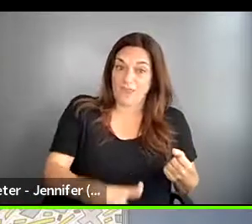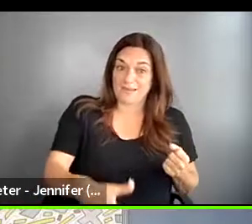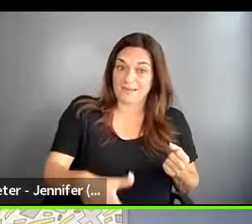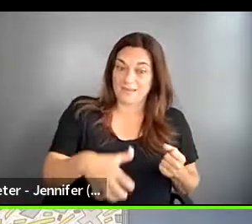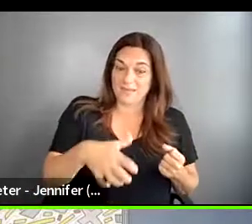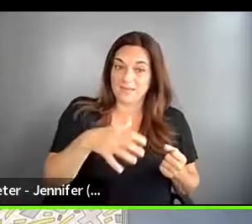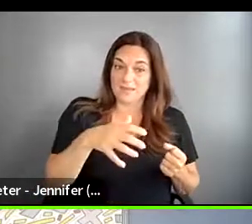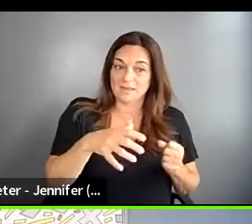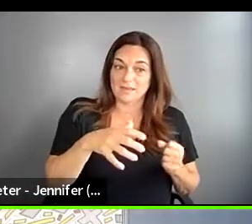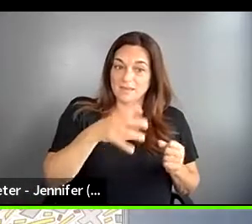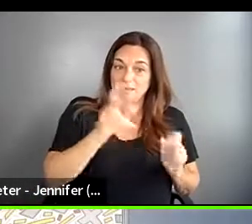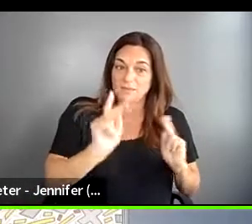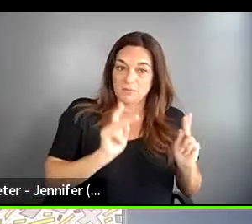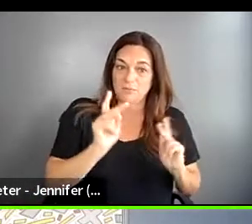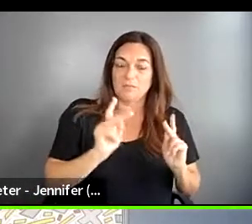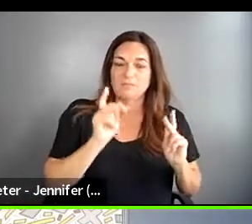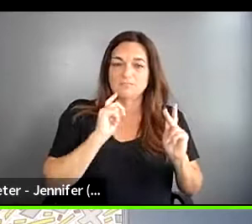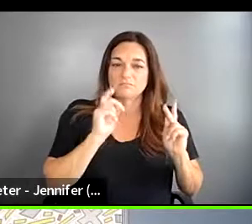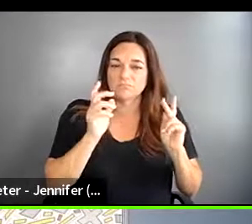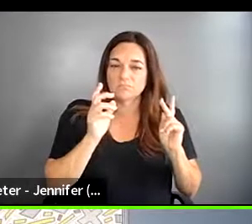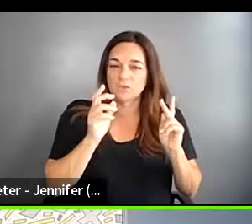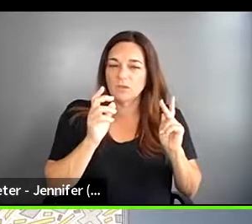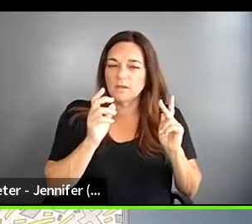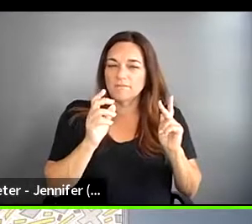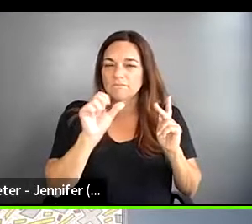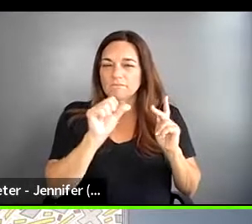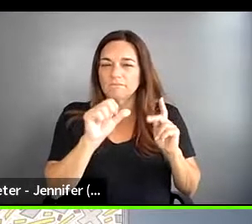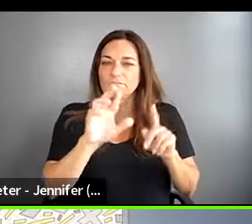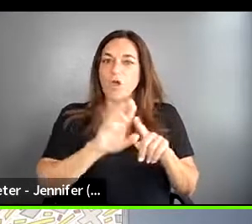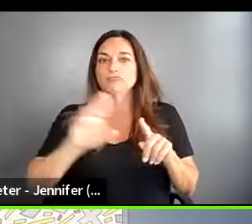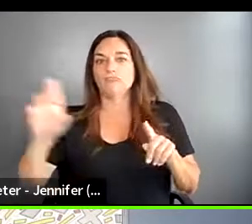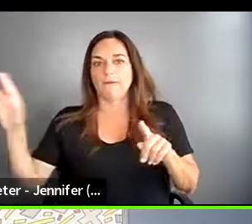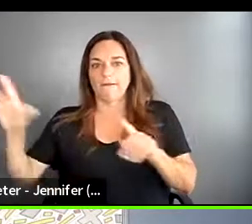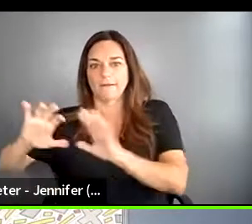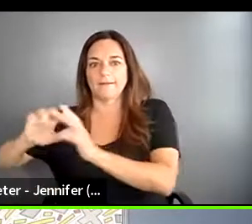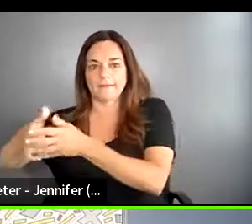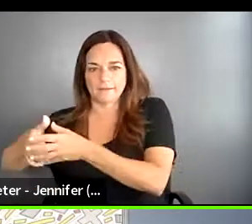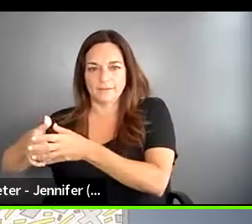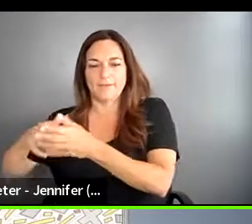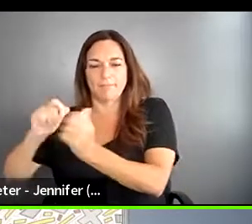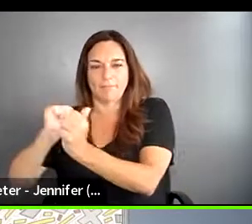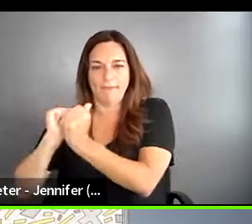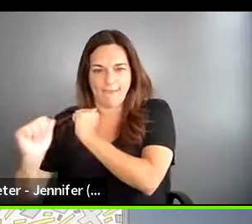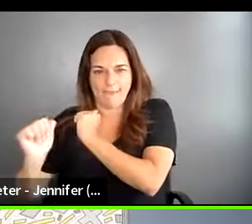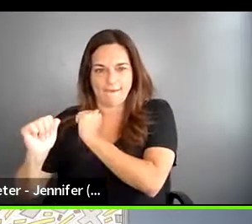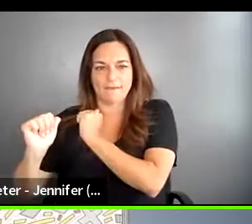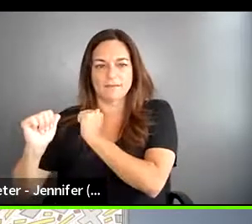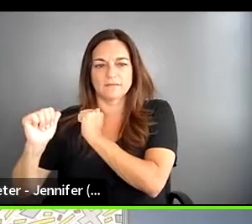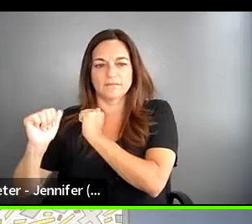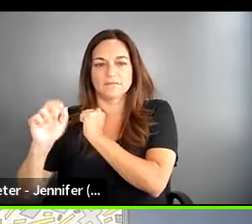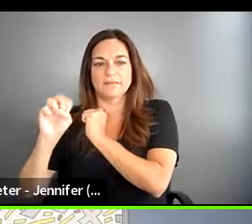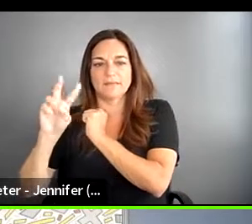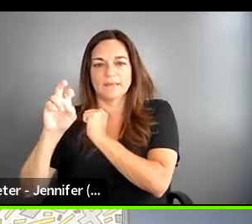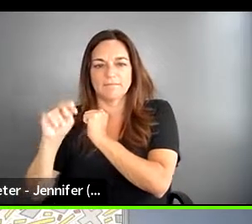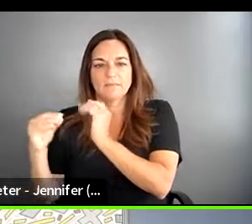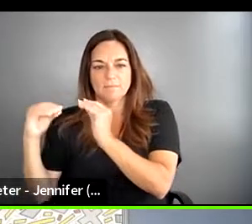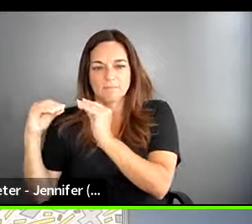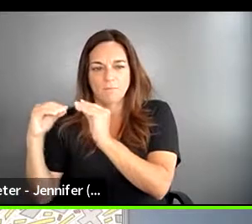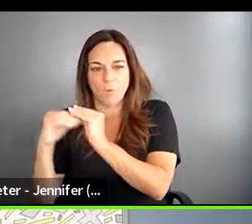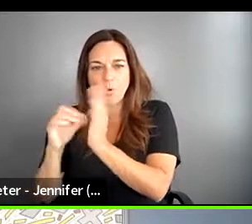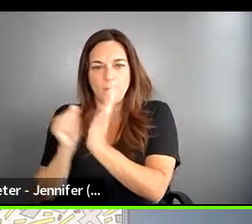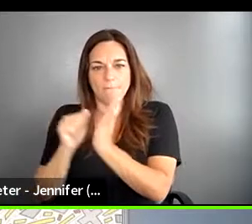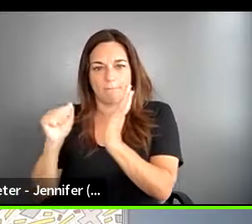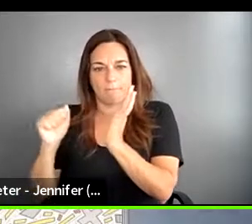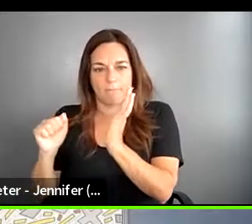a giant political football as far-right legislatures pass even more abortion